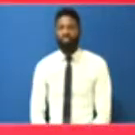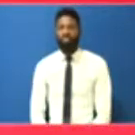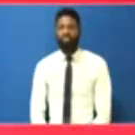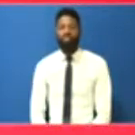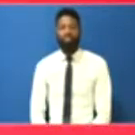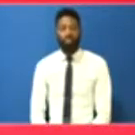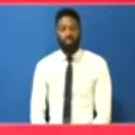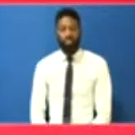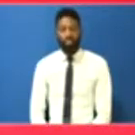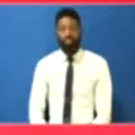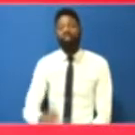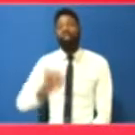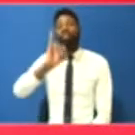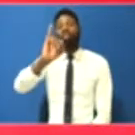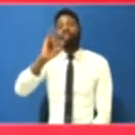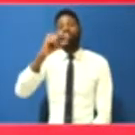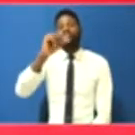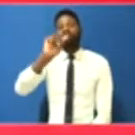police